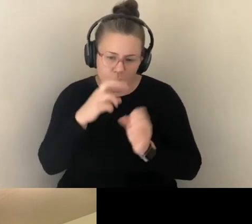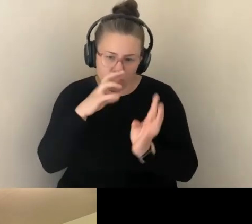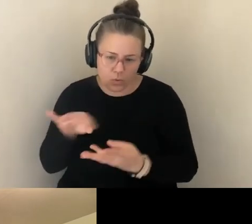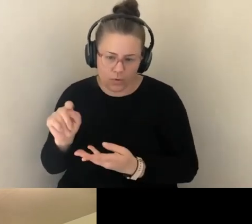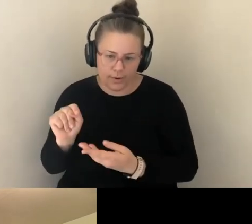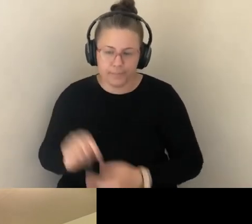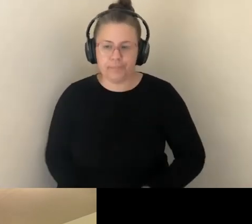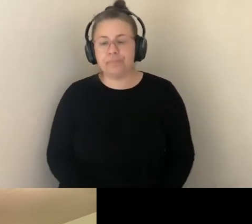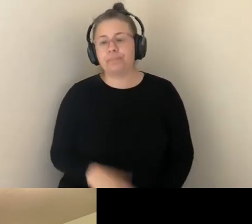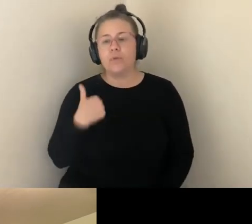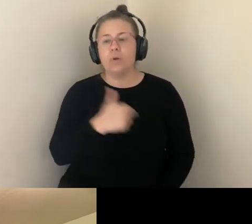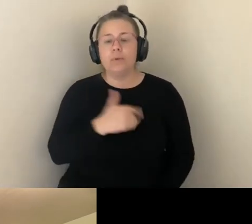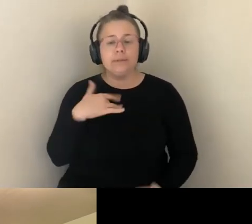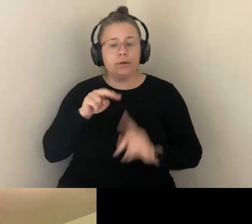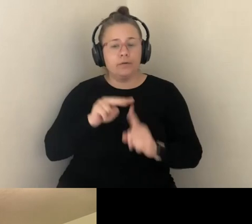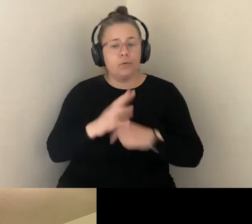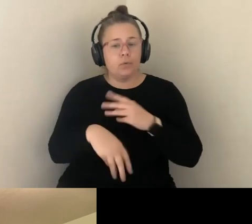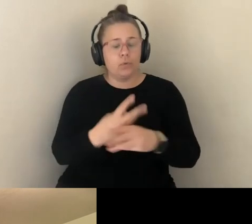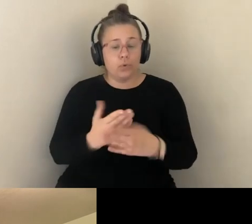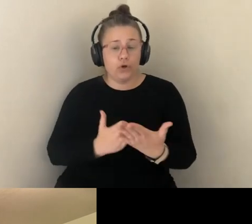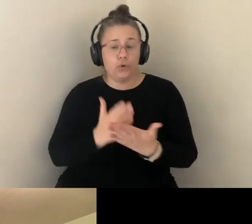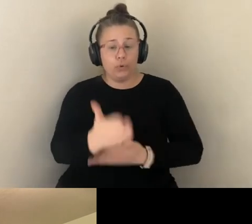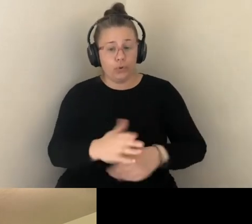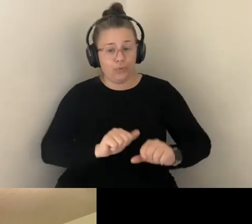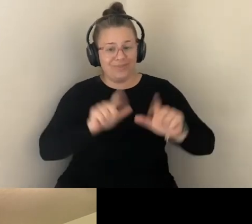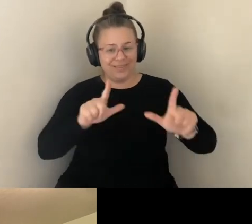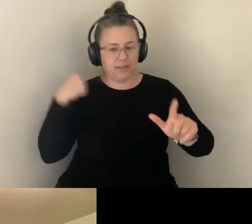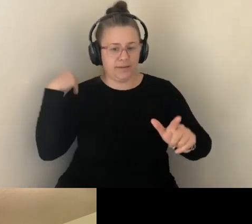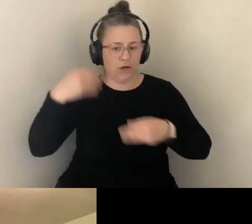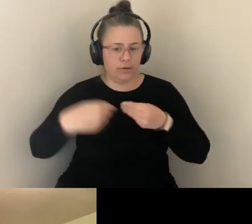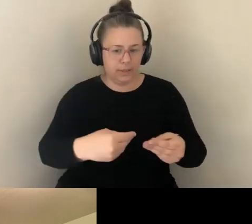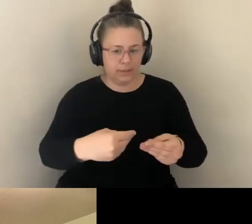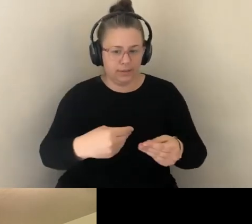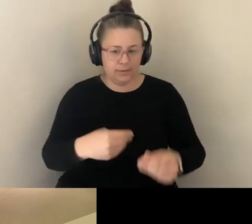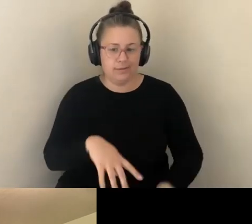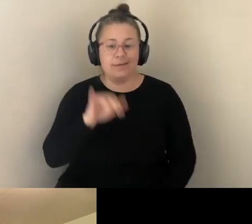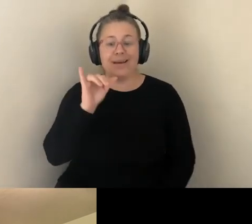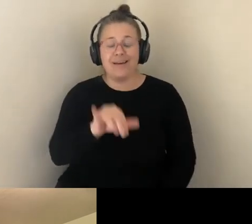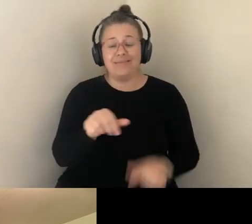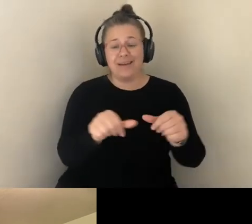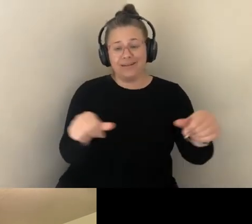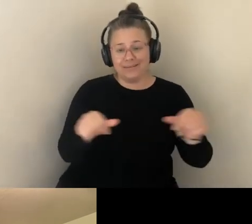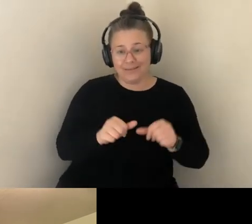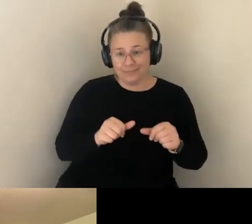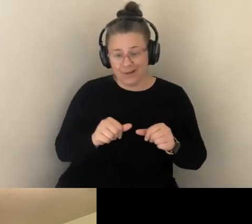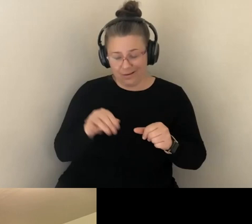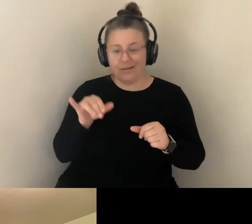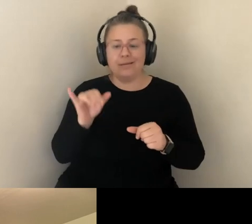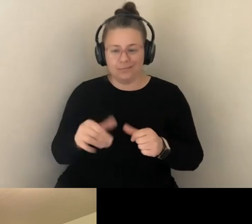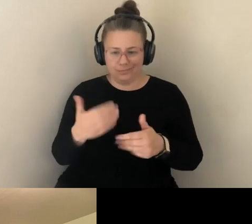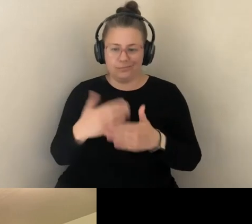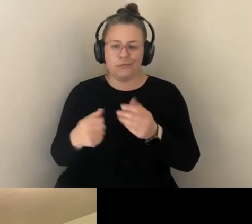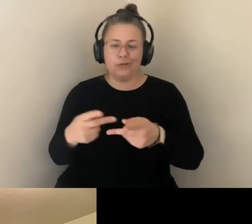heritability. This epistemic space, I would argue, is also the home of the race idea and of scientific racism.